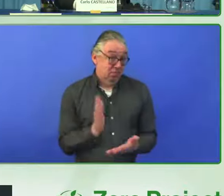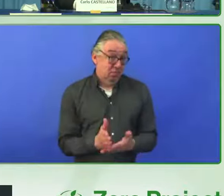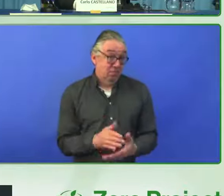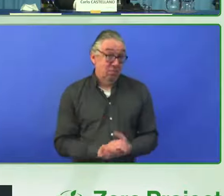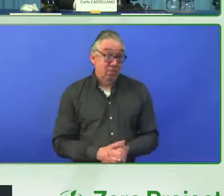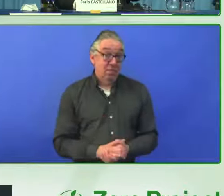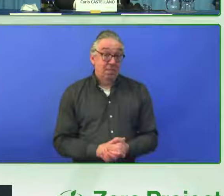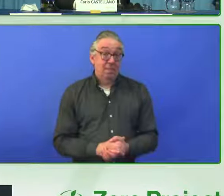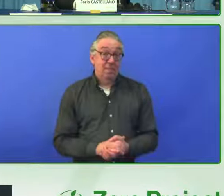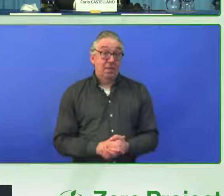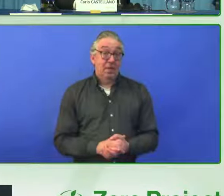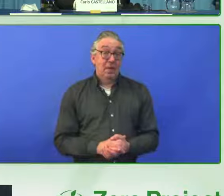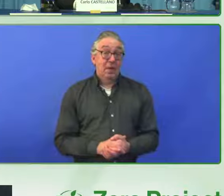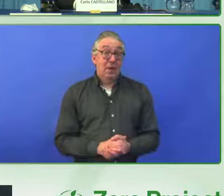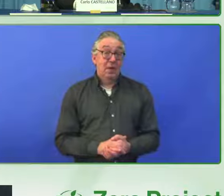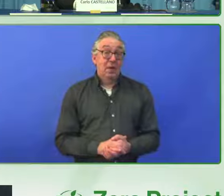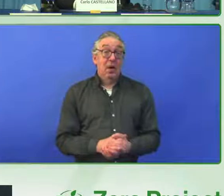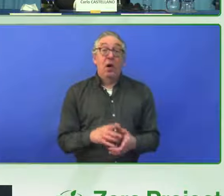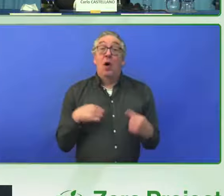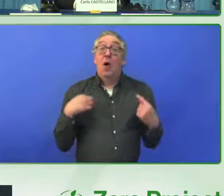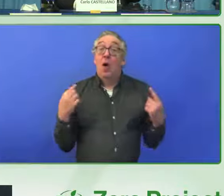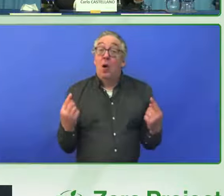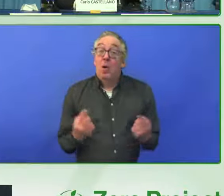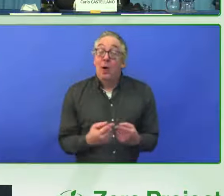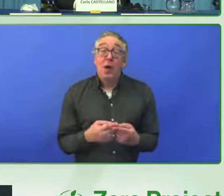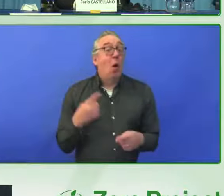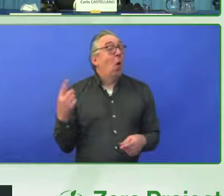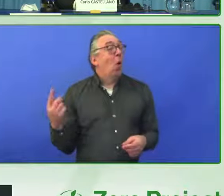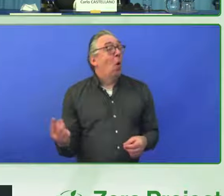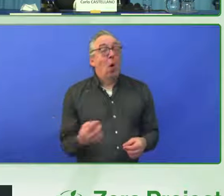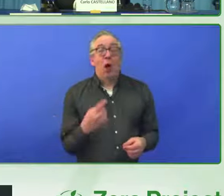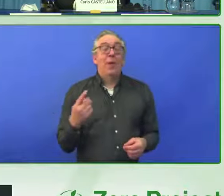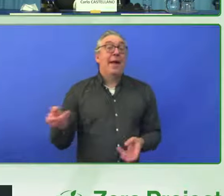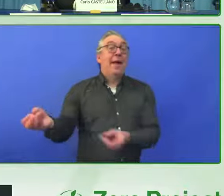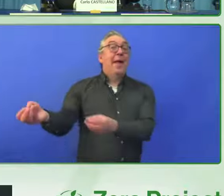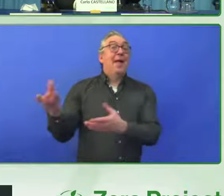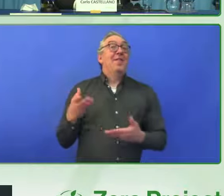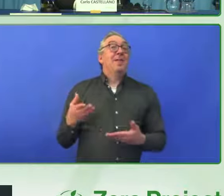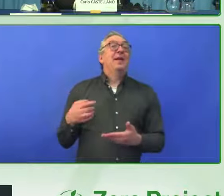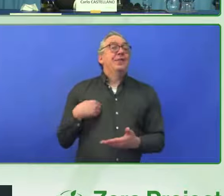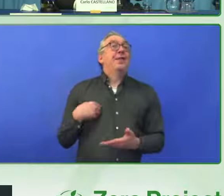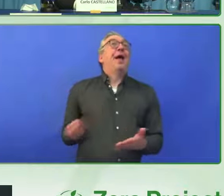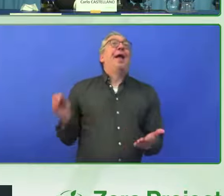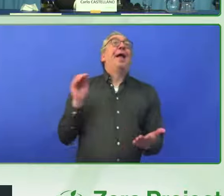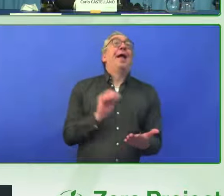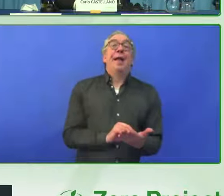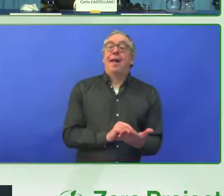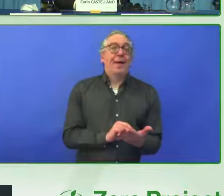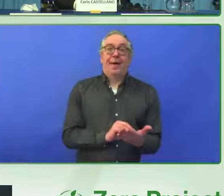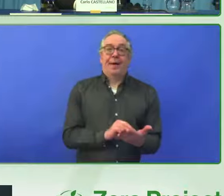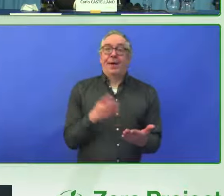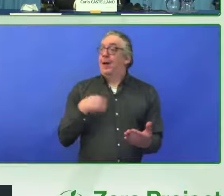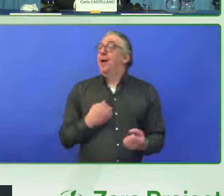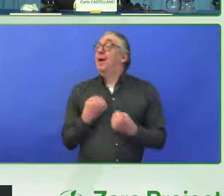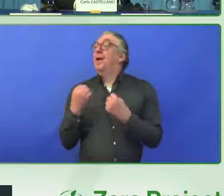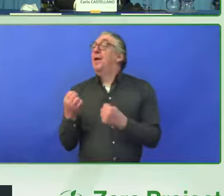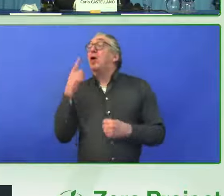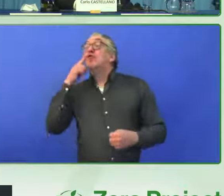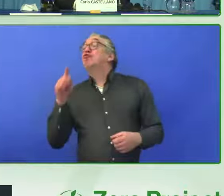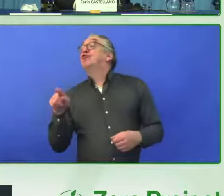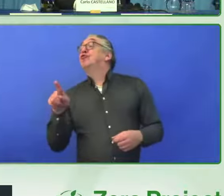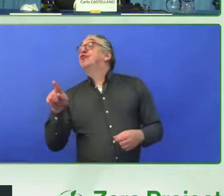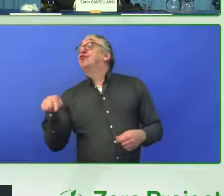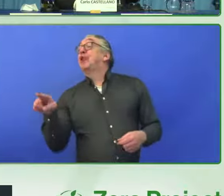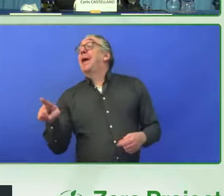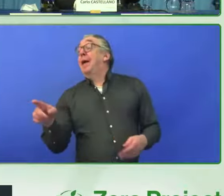we always double check before approving this spot and these roads in our platform. This